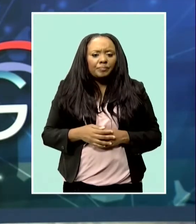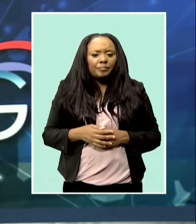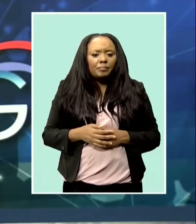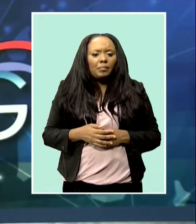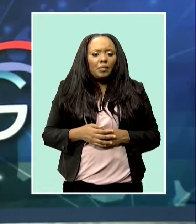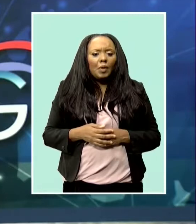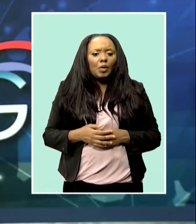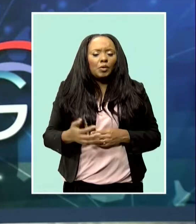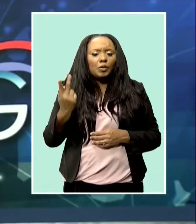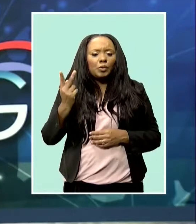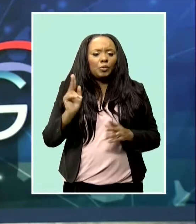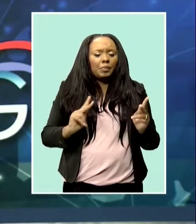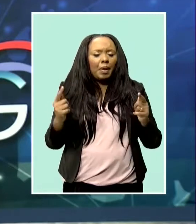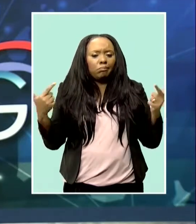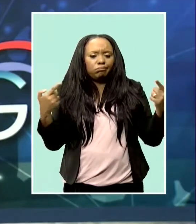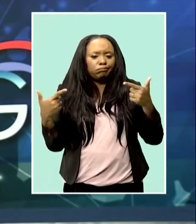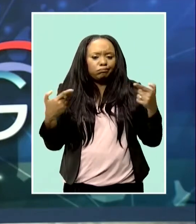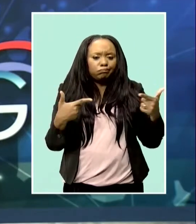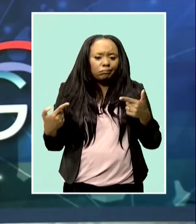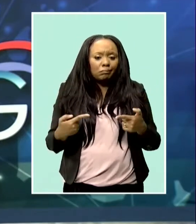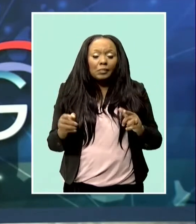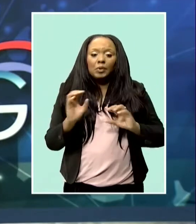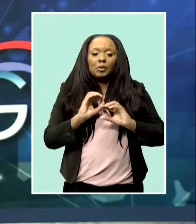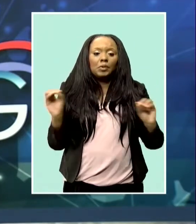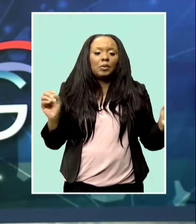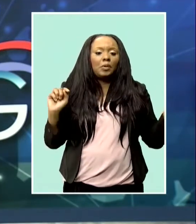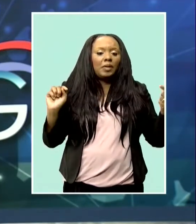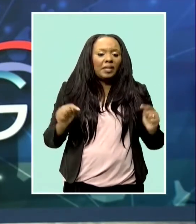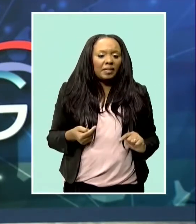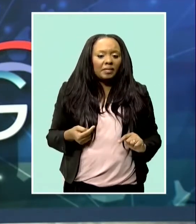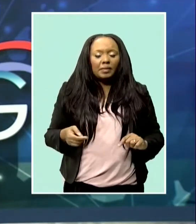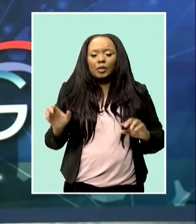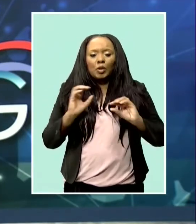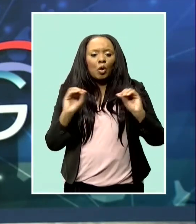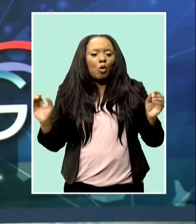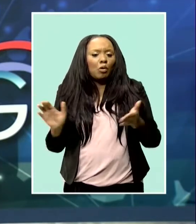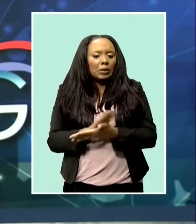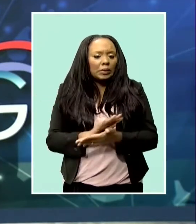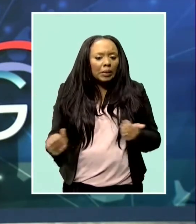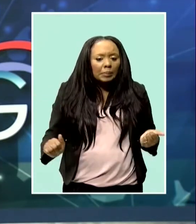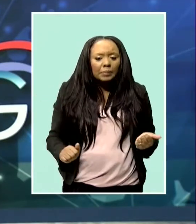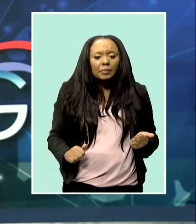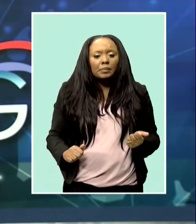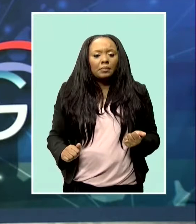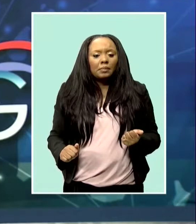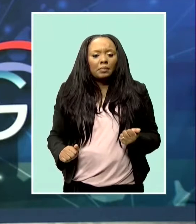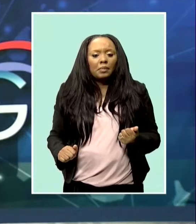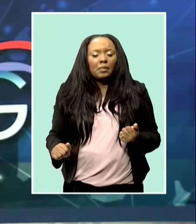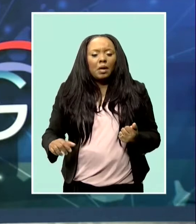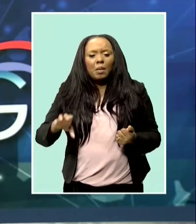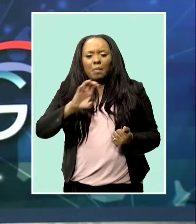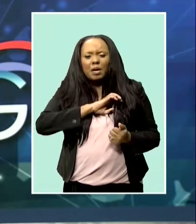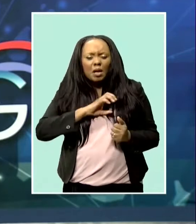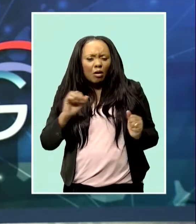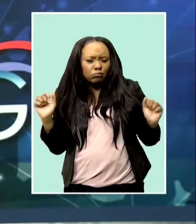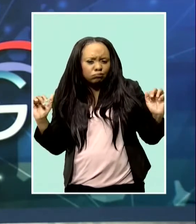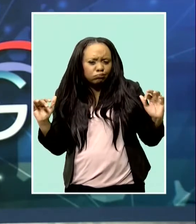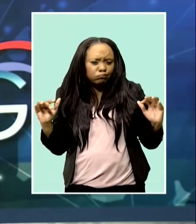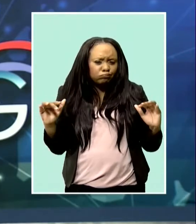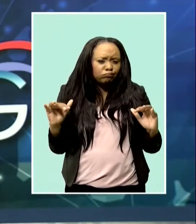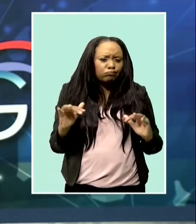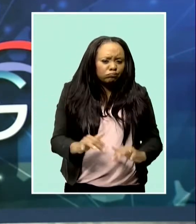CBC indicates there was an exchange of gunfire between two individuals. No injuries were reported and there was no damage to